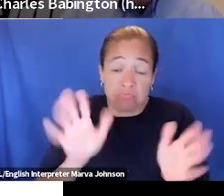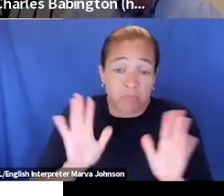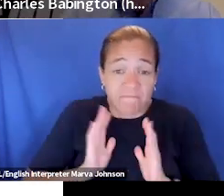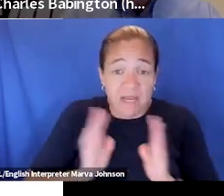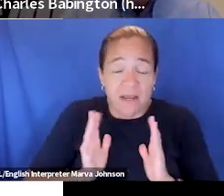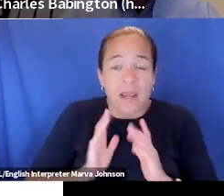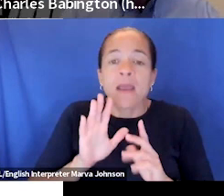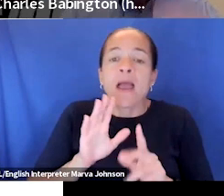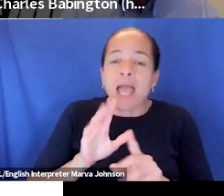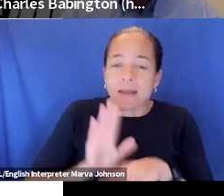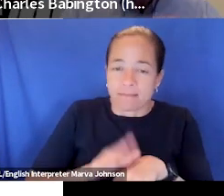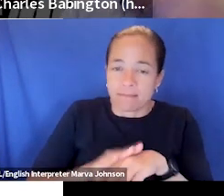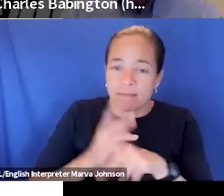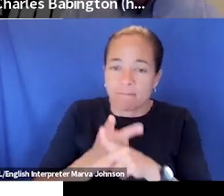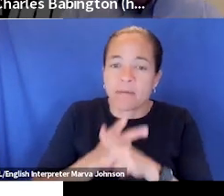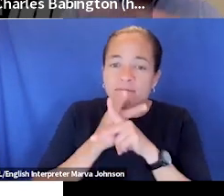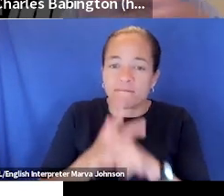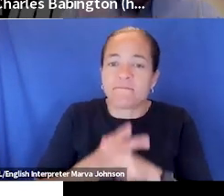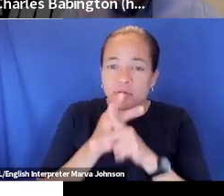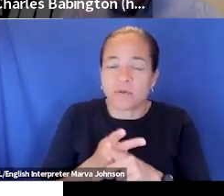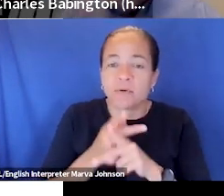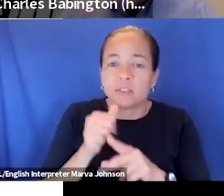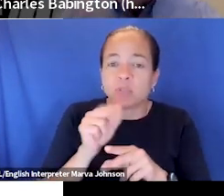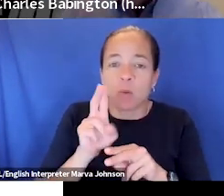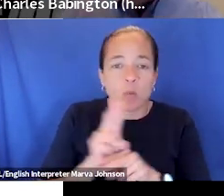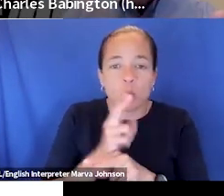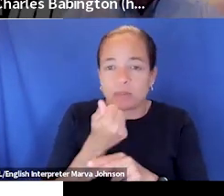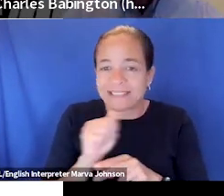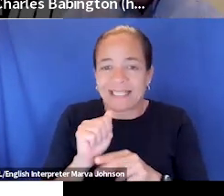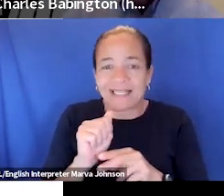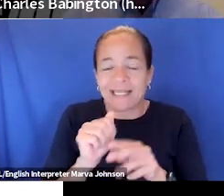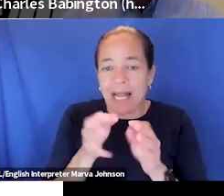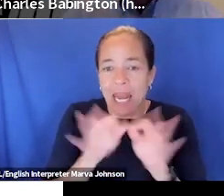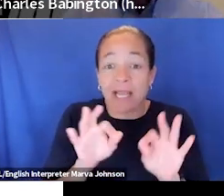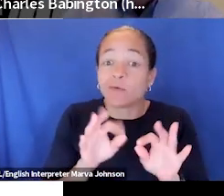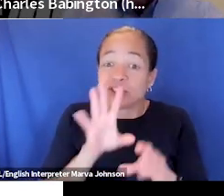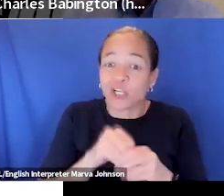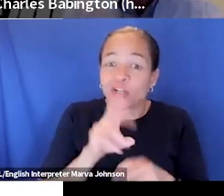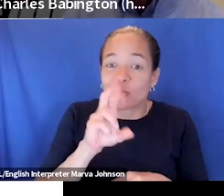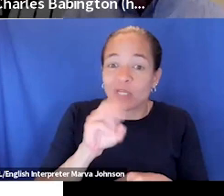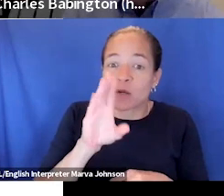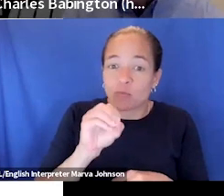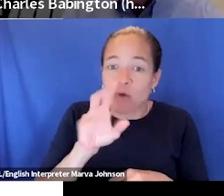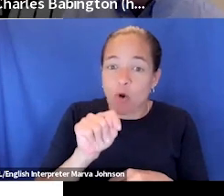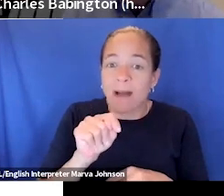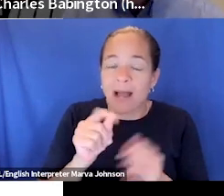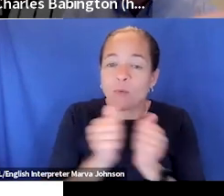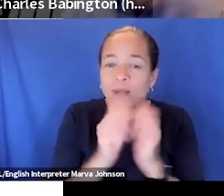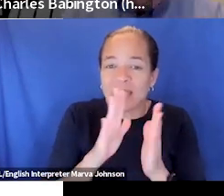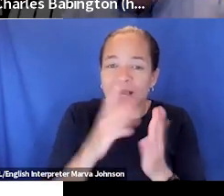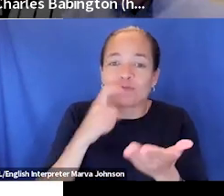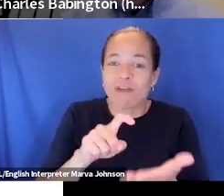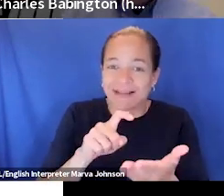I would be careful not to use any language from anybody, including a robot, that's not yours without acknowledging, some of this comes